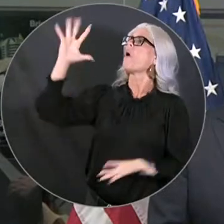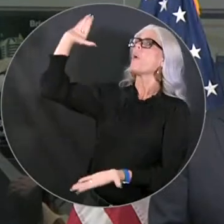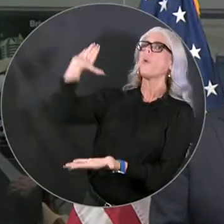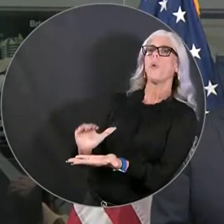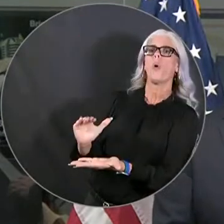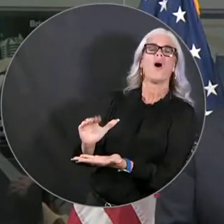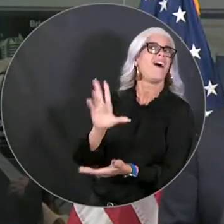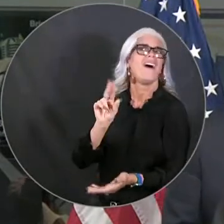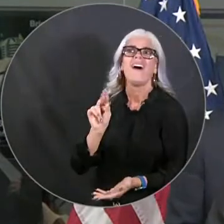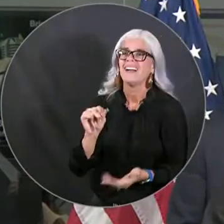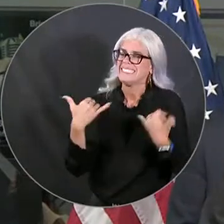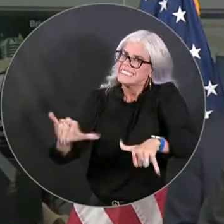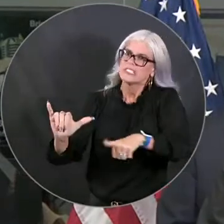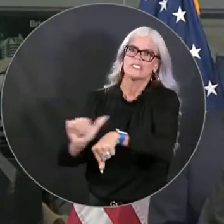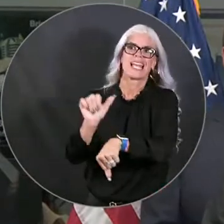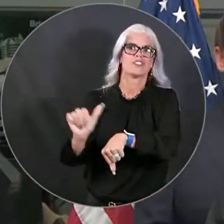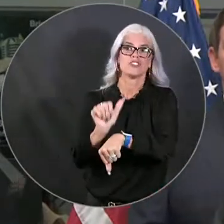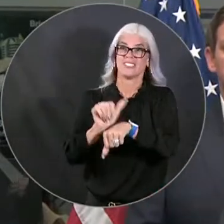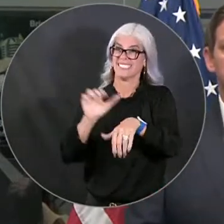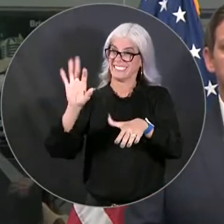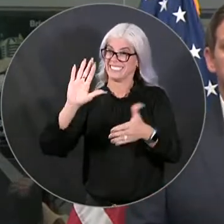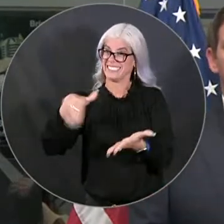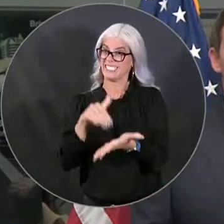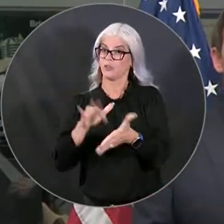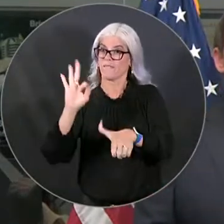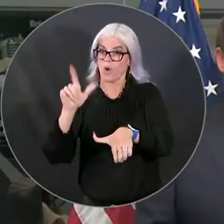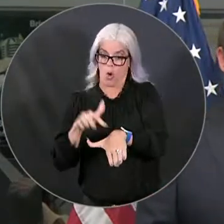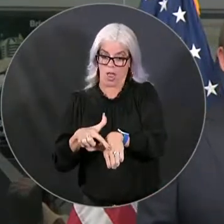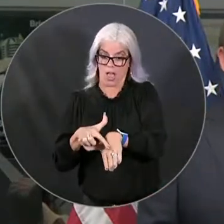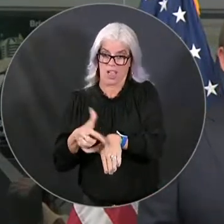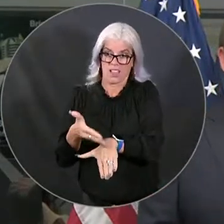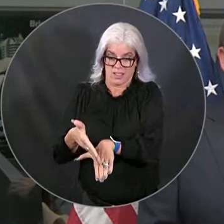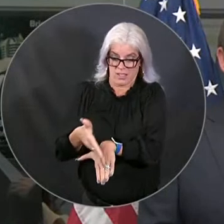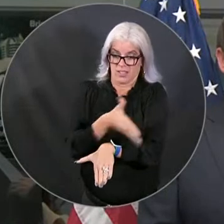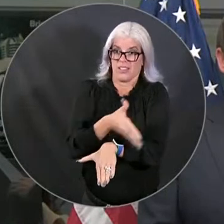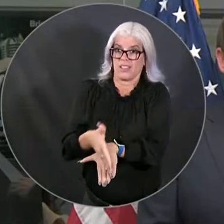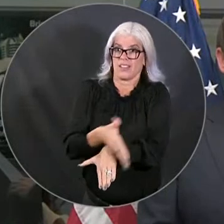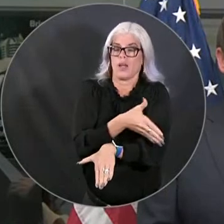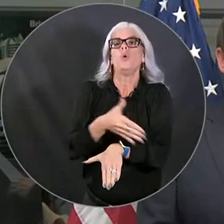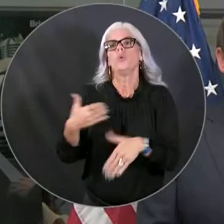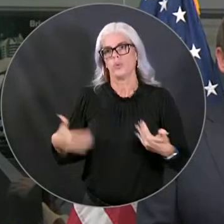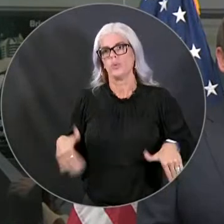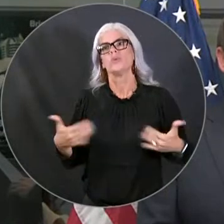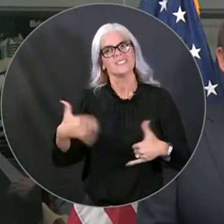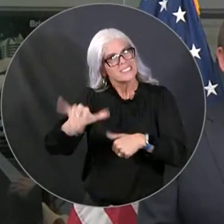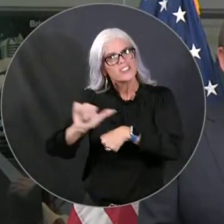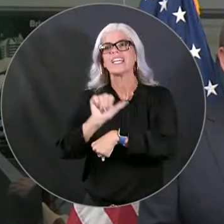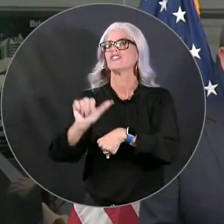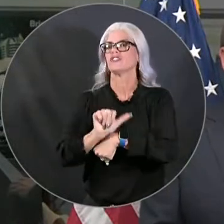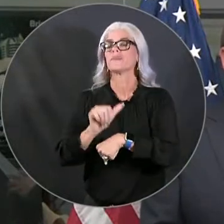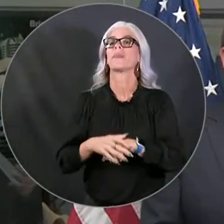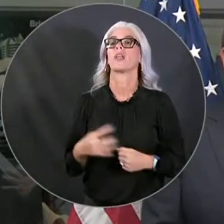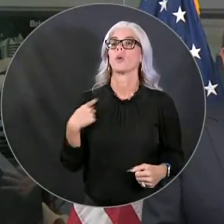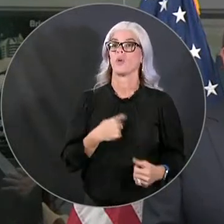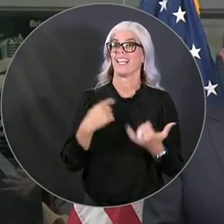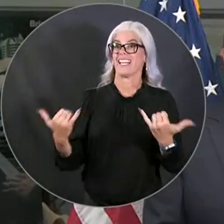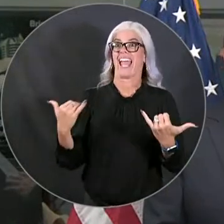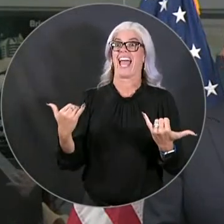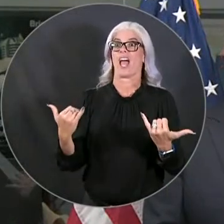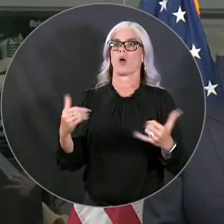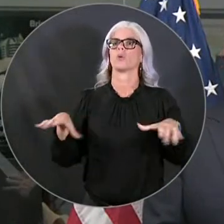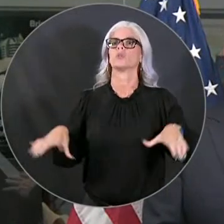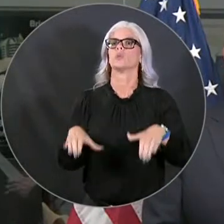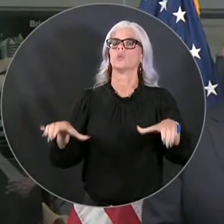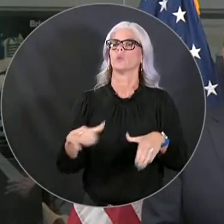Northeast Florida. Orange County Fire Rescue is actively conducting 9 wide area search